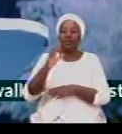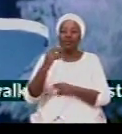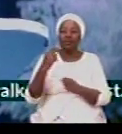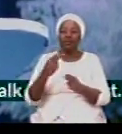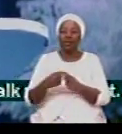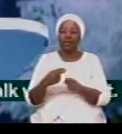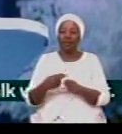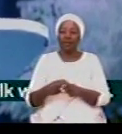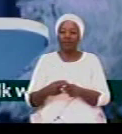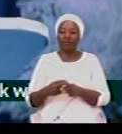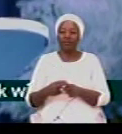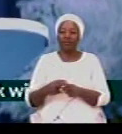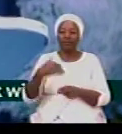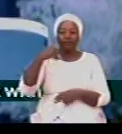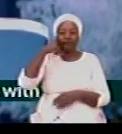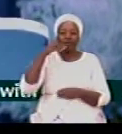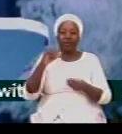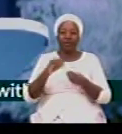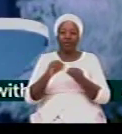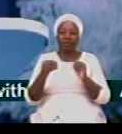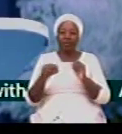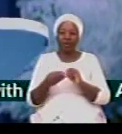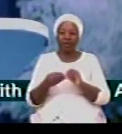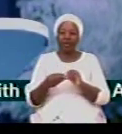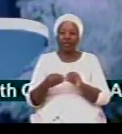location address via